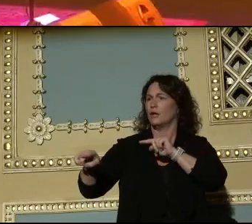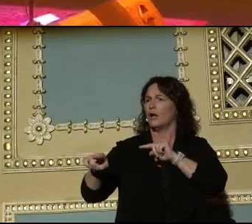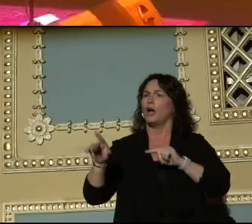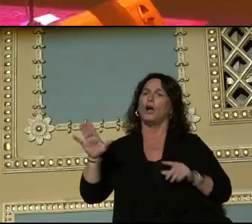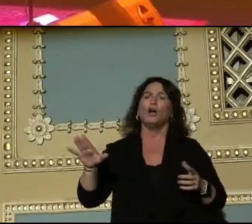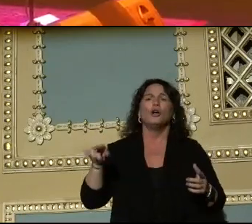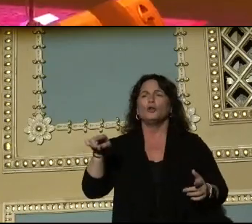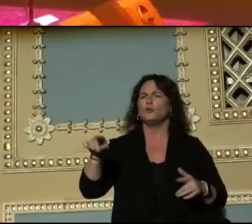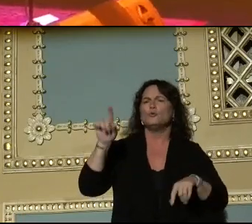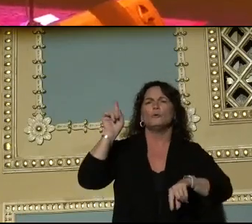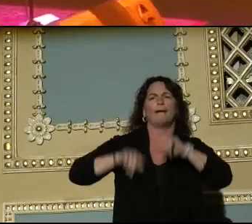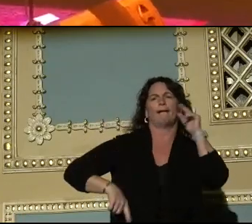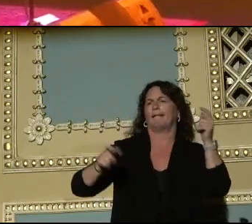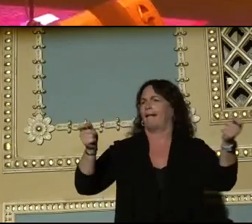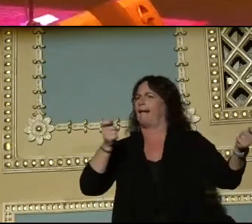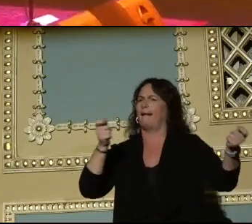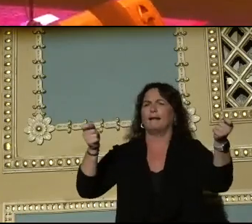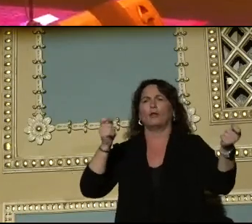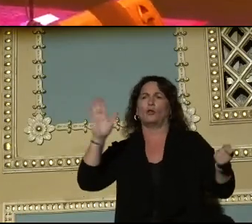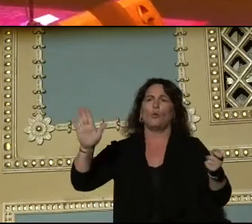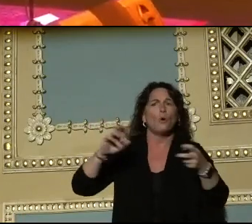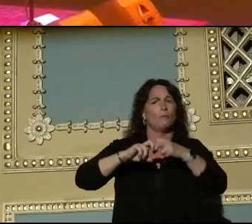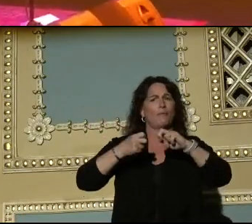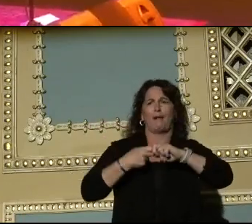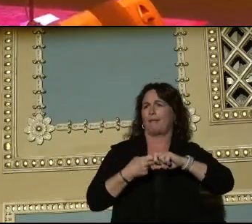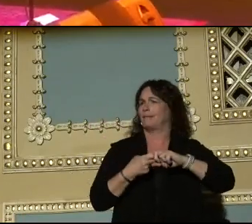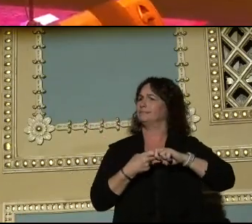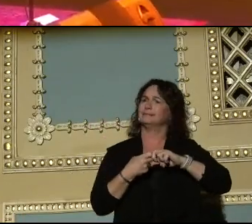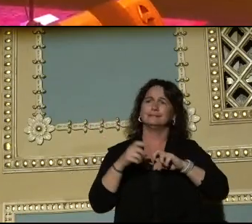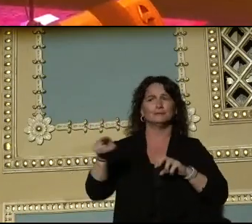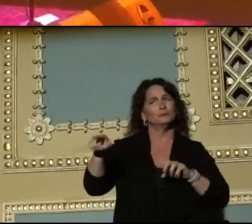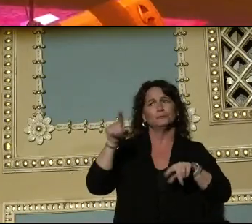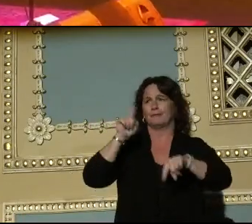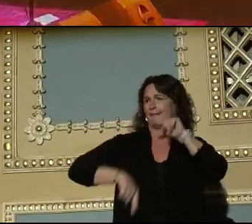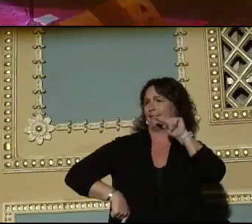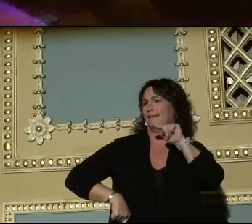the world. Stop dragging my